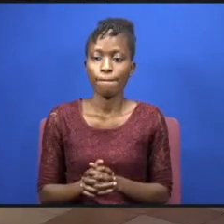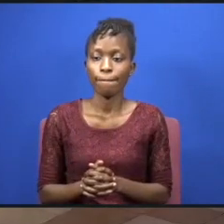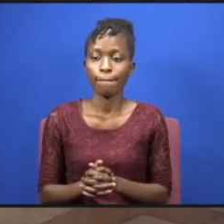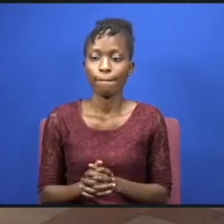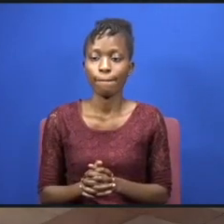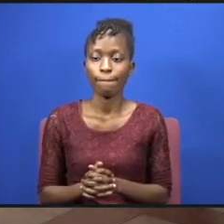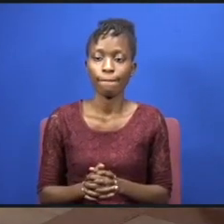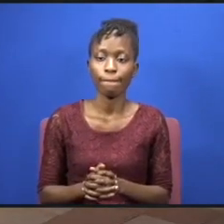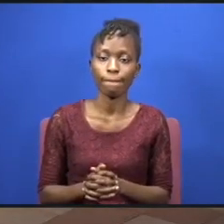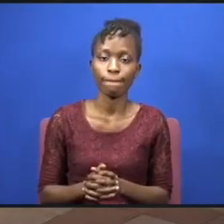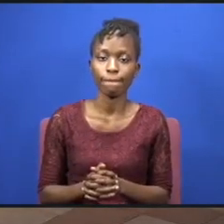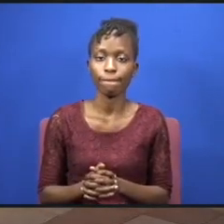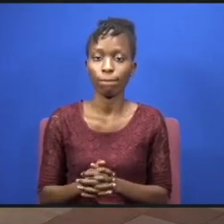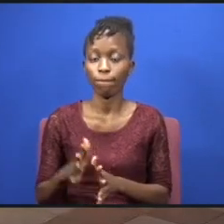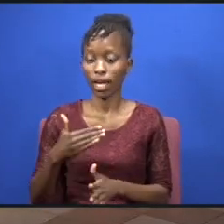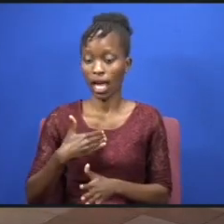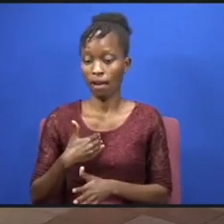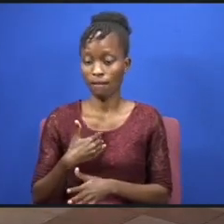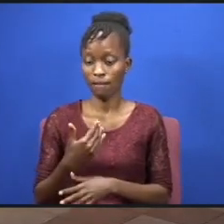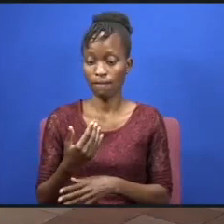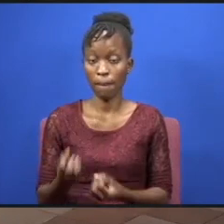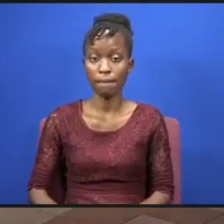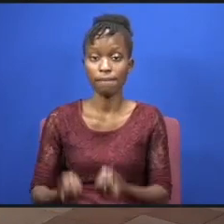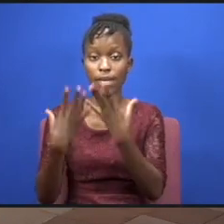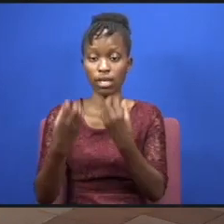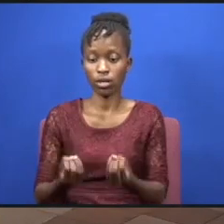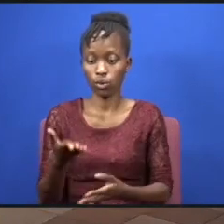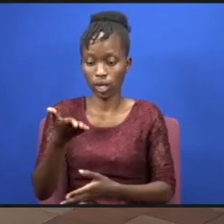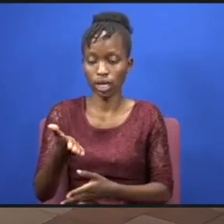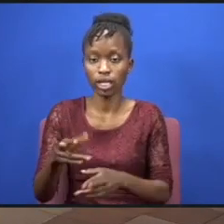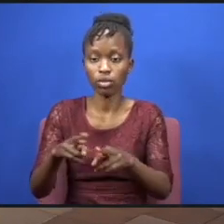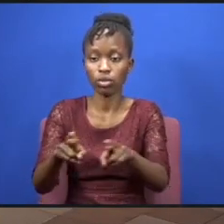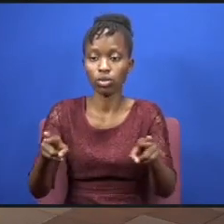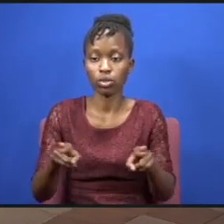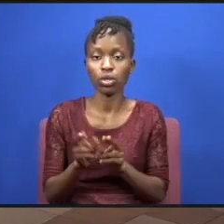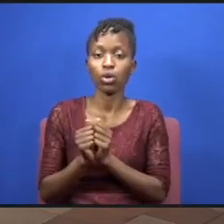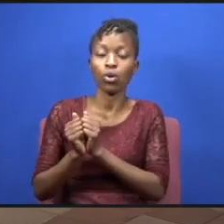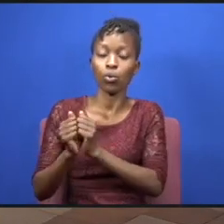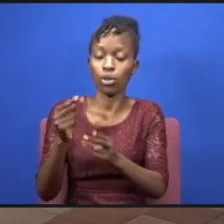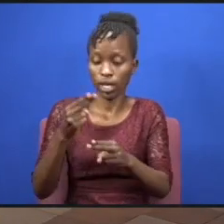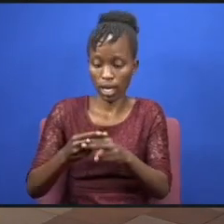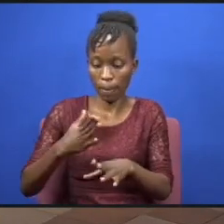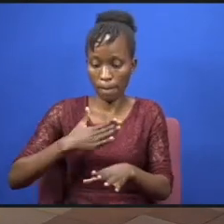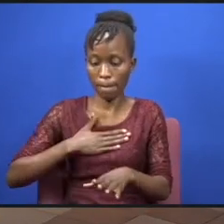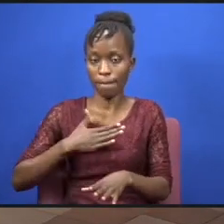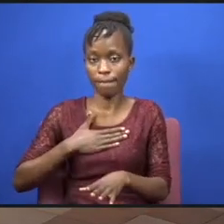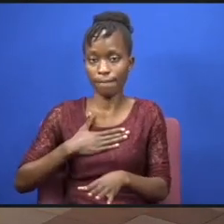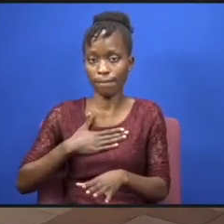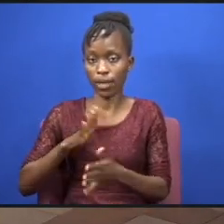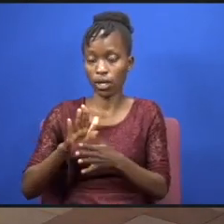There's a miracle in this room with my name on it.